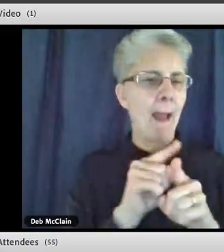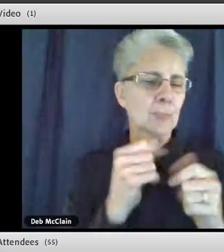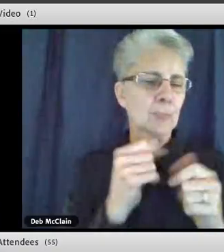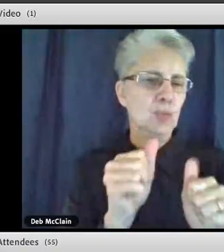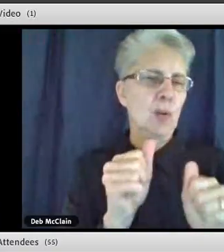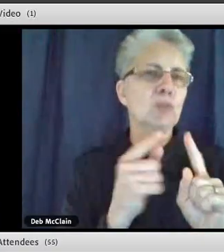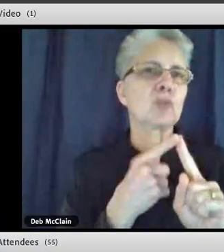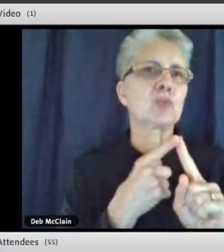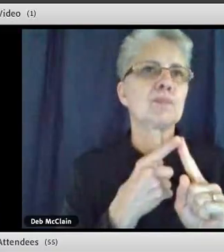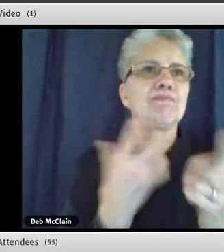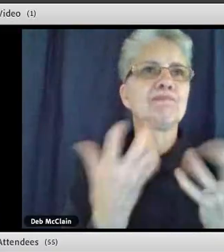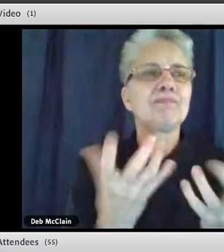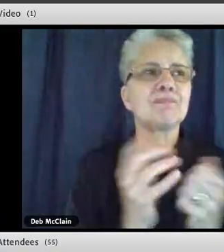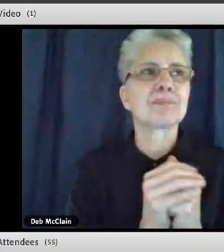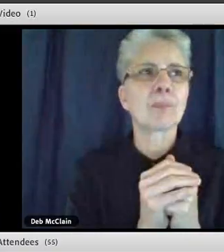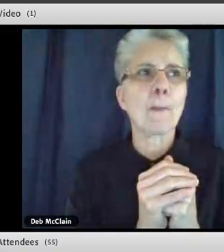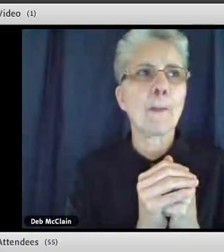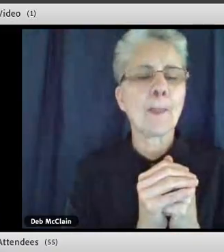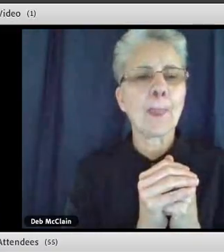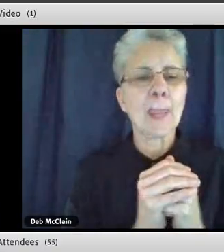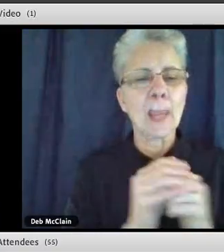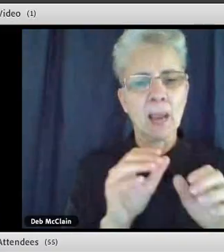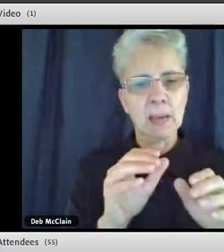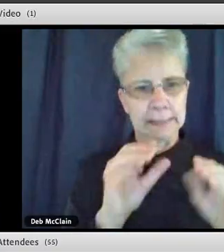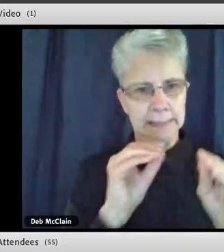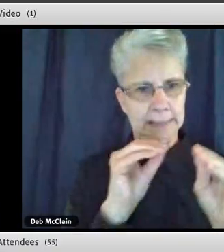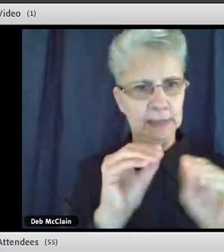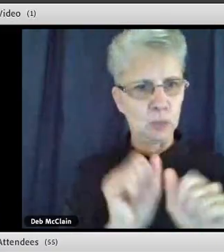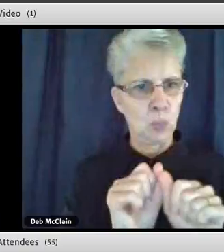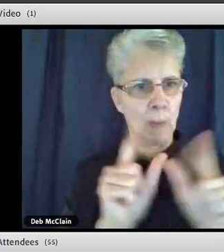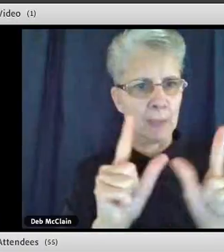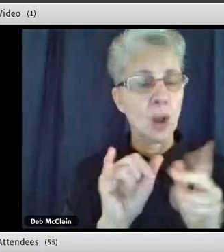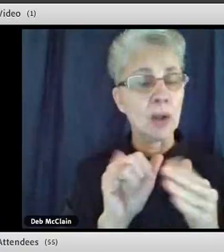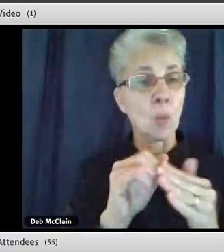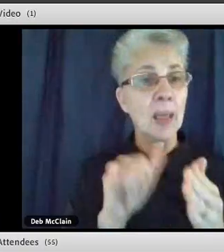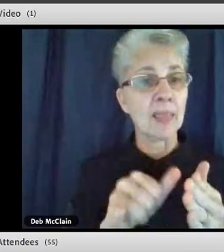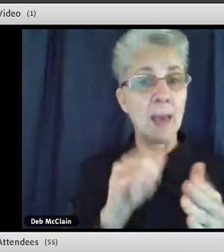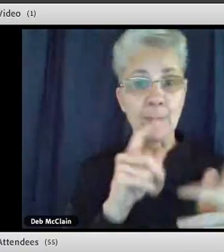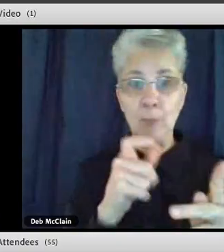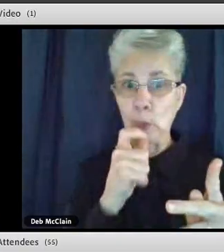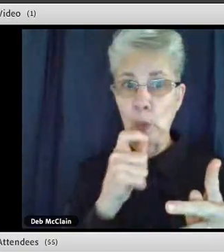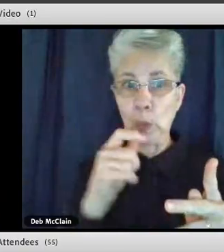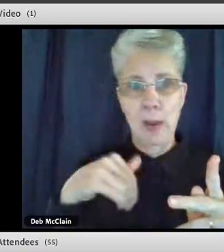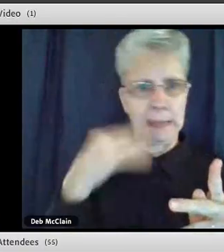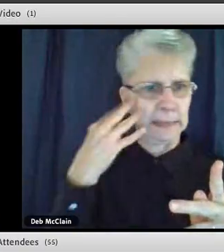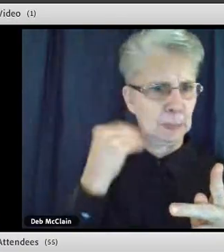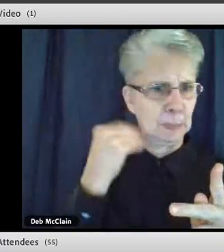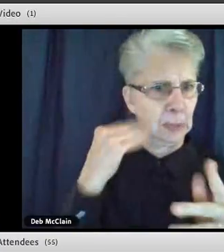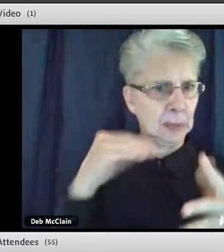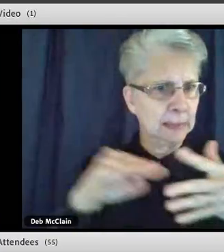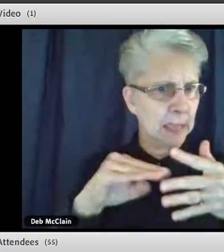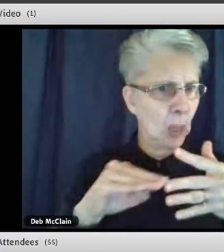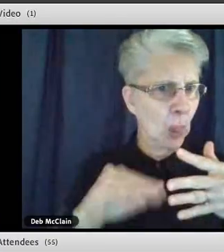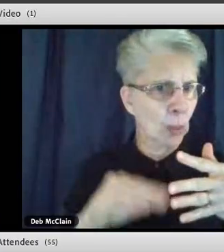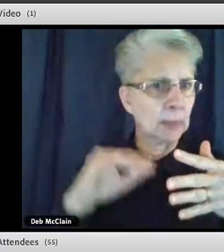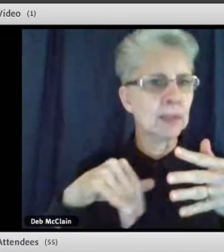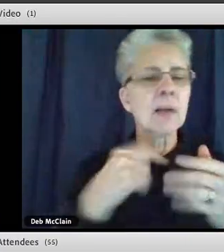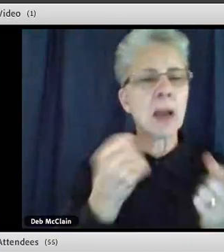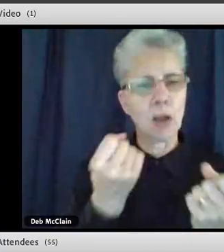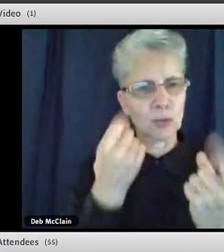trying to conduct this webinar in a way that those who don't have that cataloging experience can